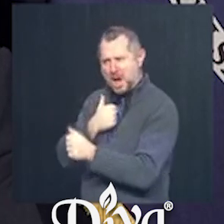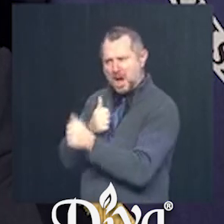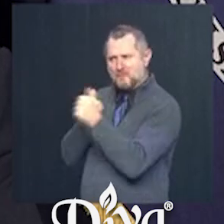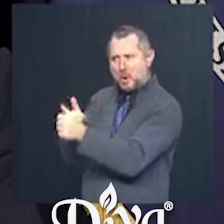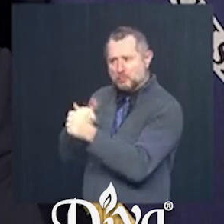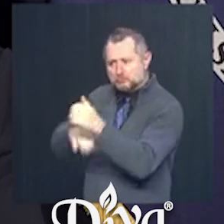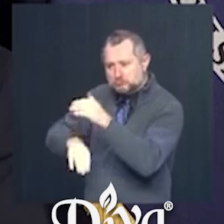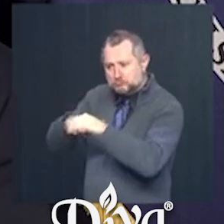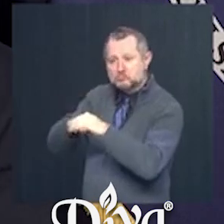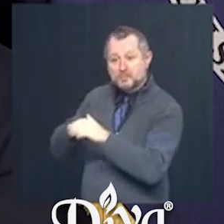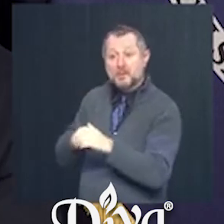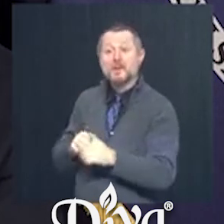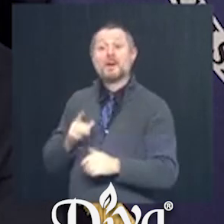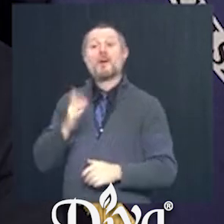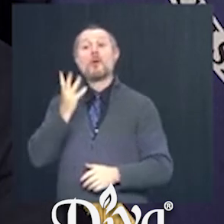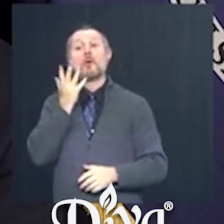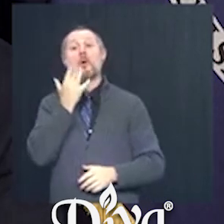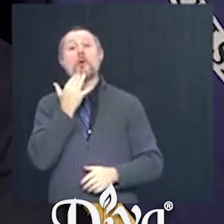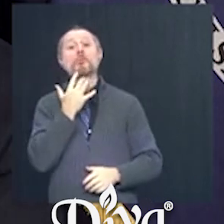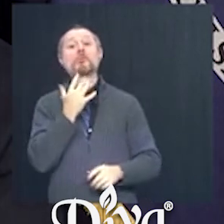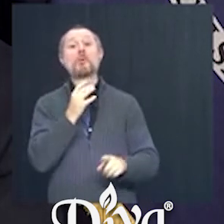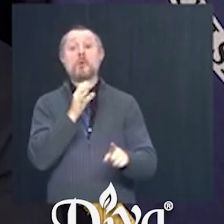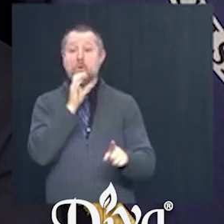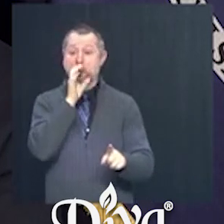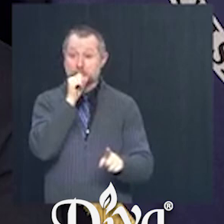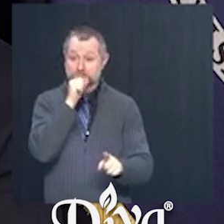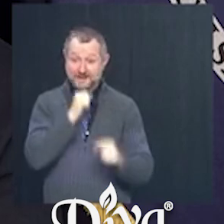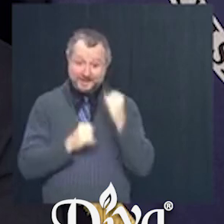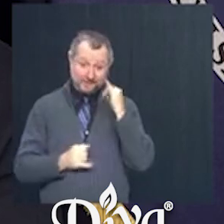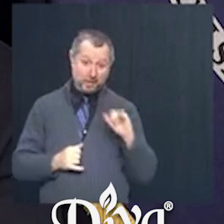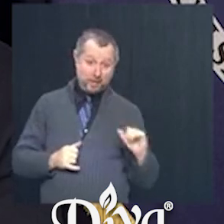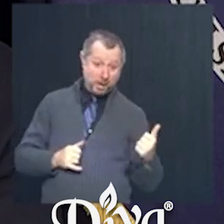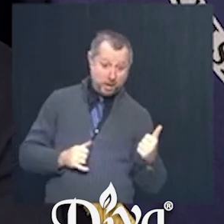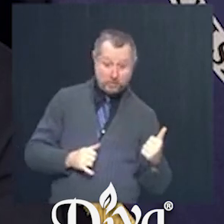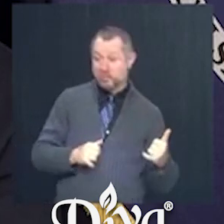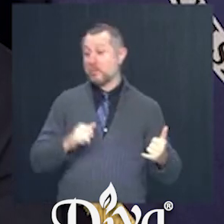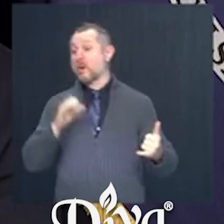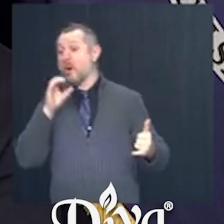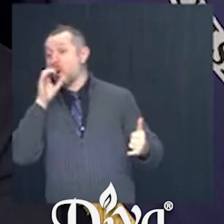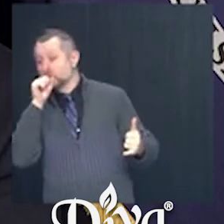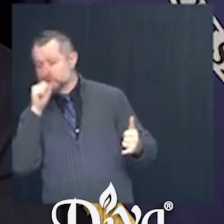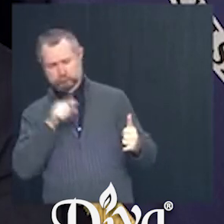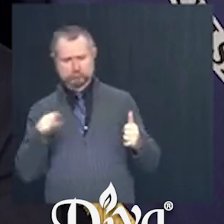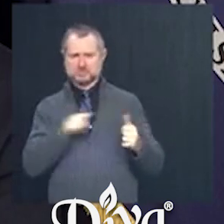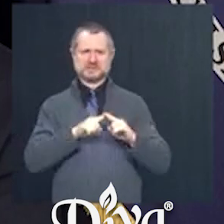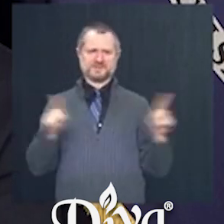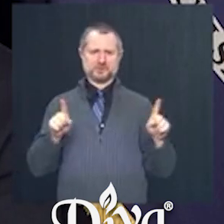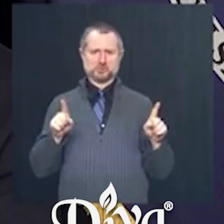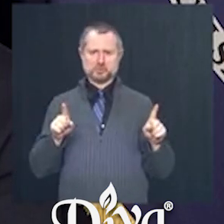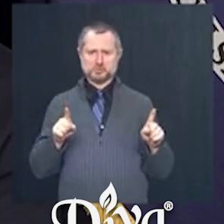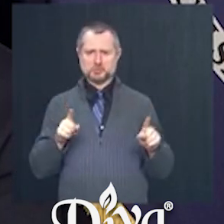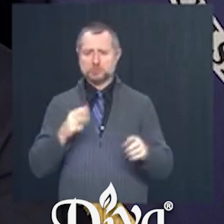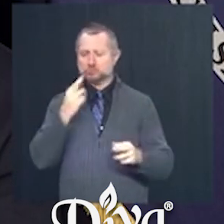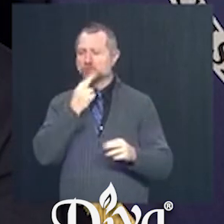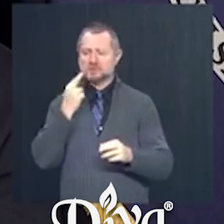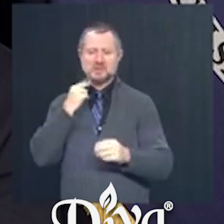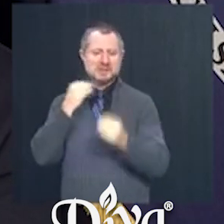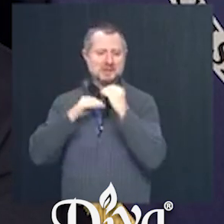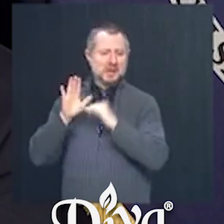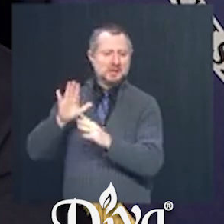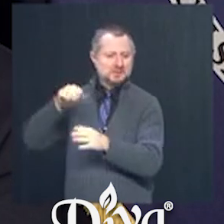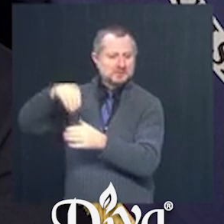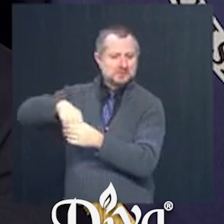orange zone, the real difference between a yellow zone and an orange zone is the indoor dining and gyms